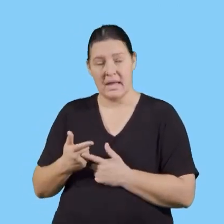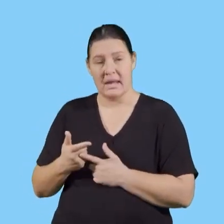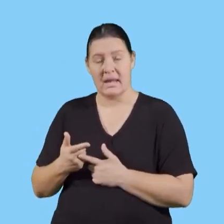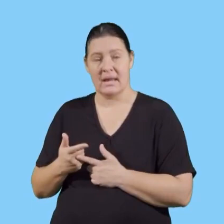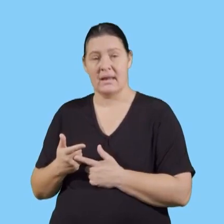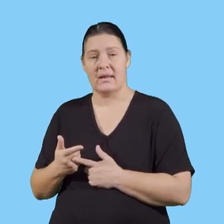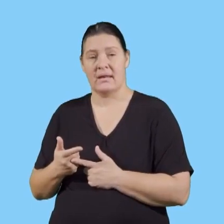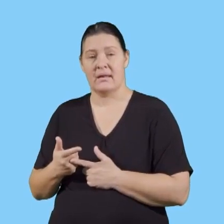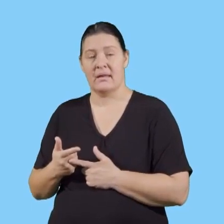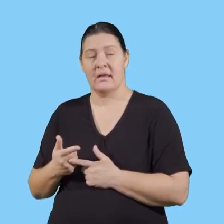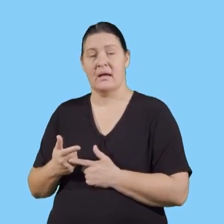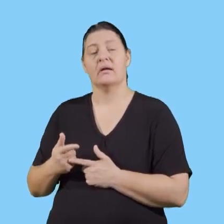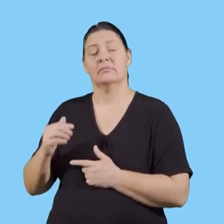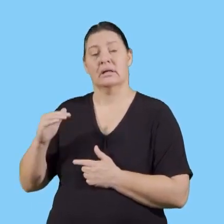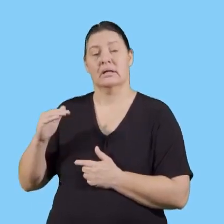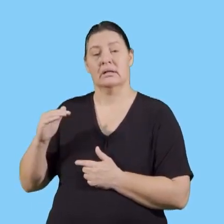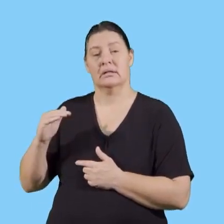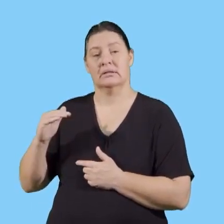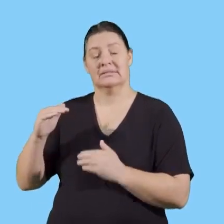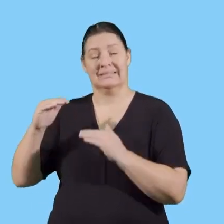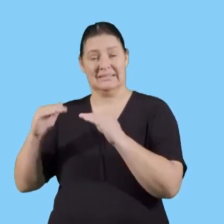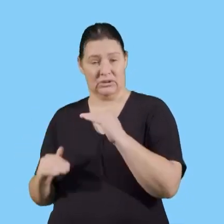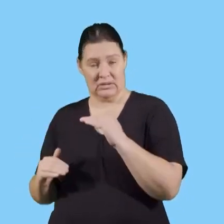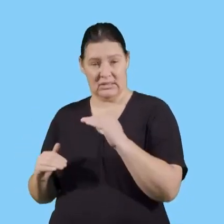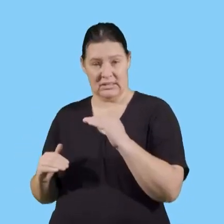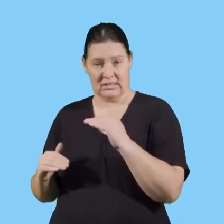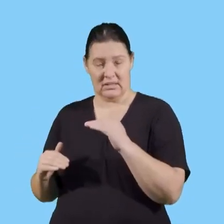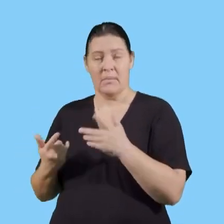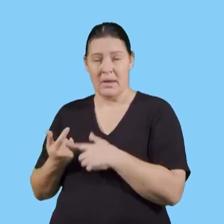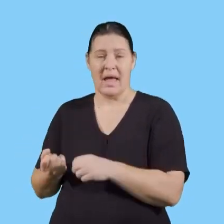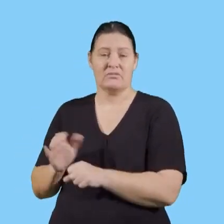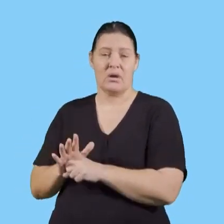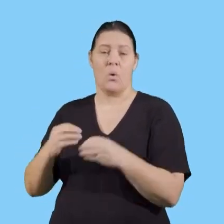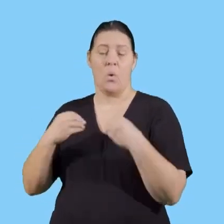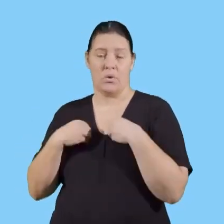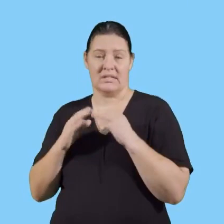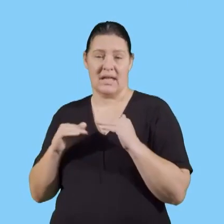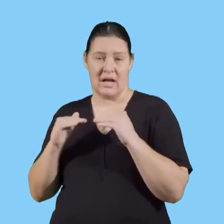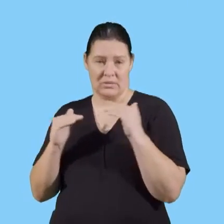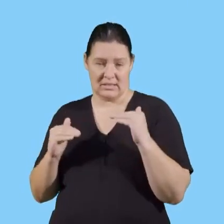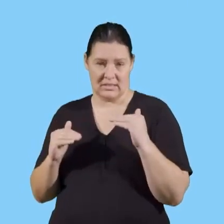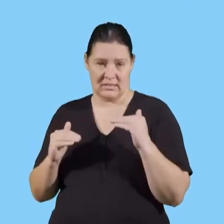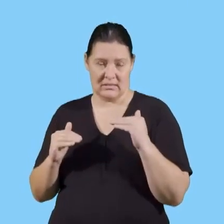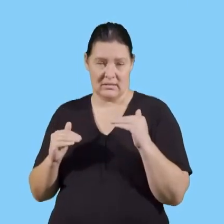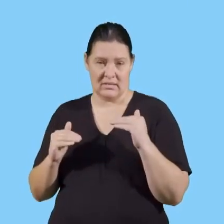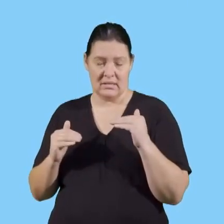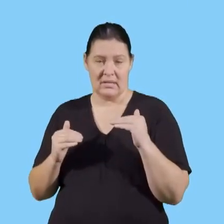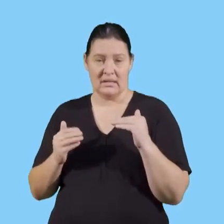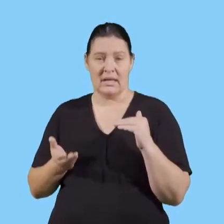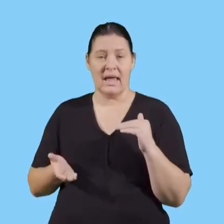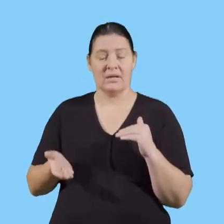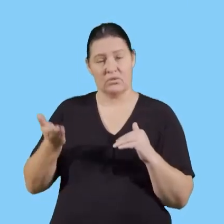we're decreasing that particular expense. And expenses affect owner's equity. An increase in